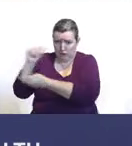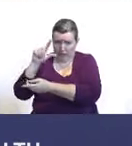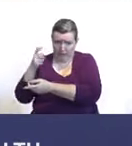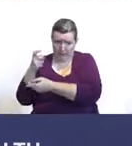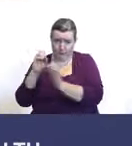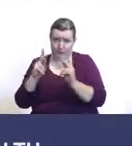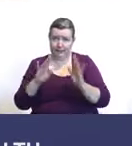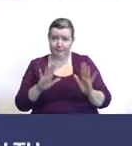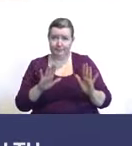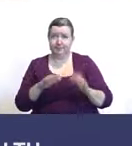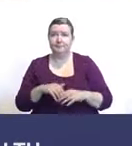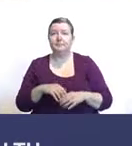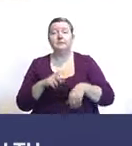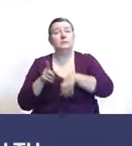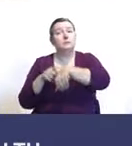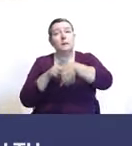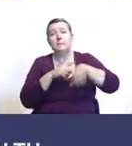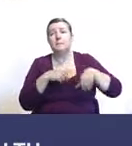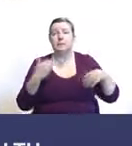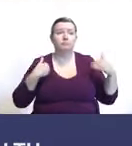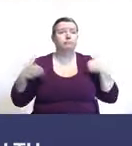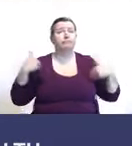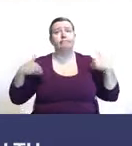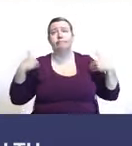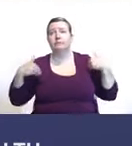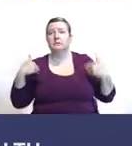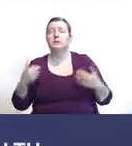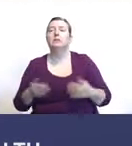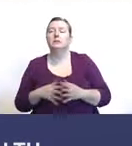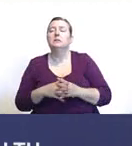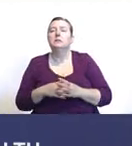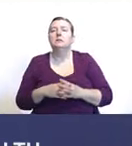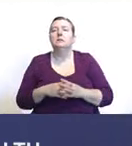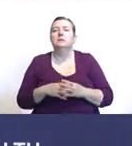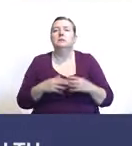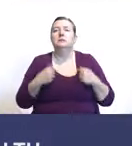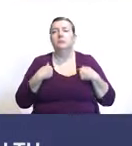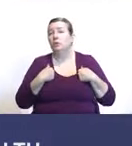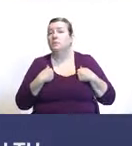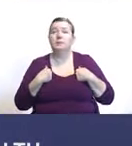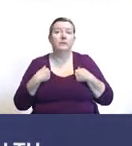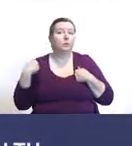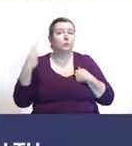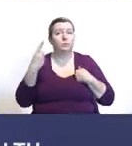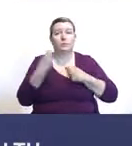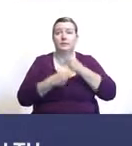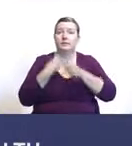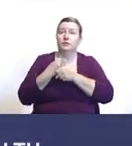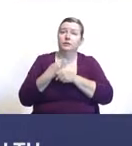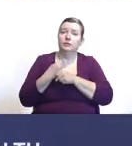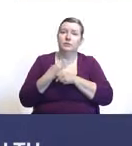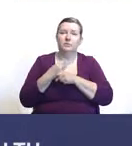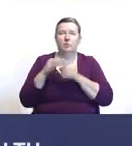we hear of someone's situation, particularly over the past probably year or more,